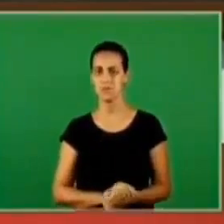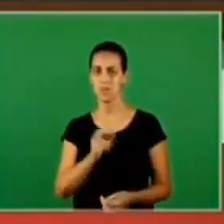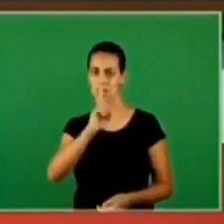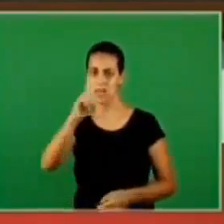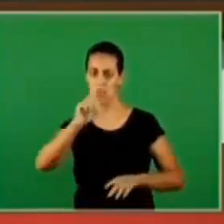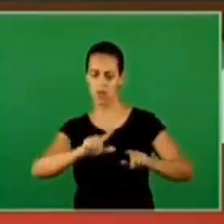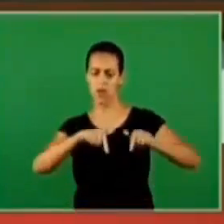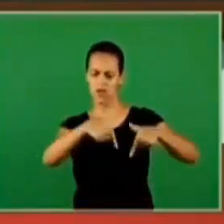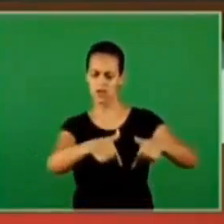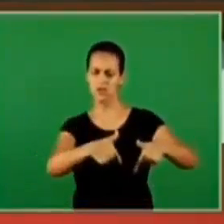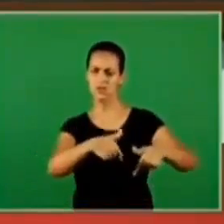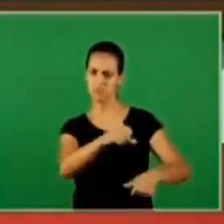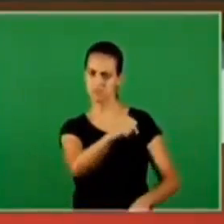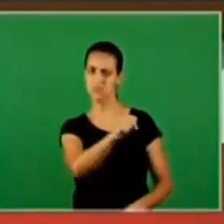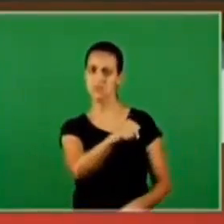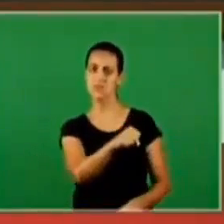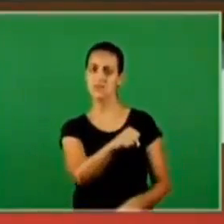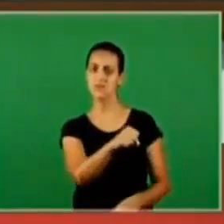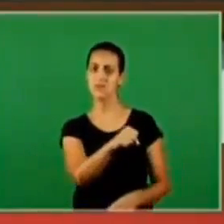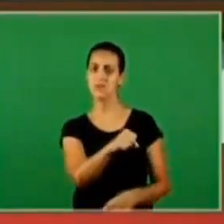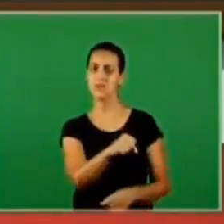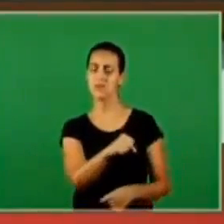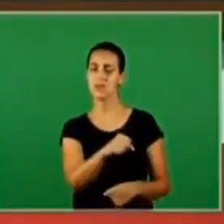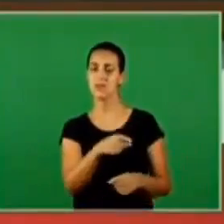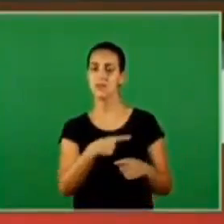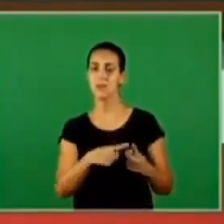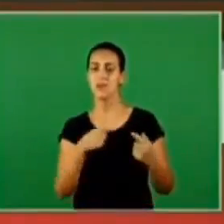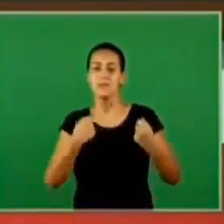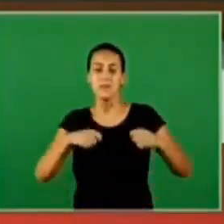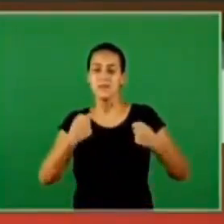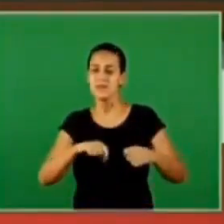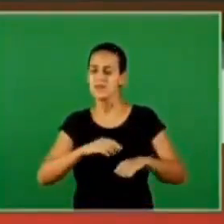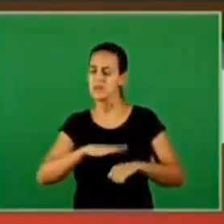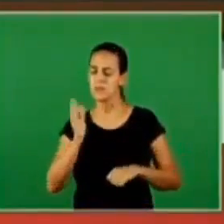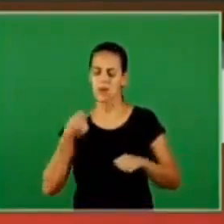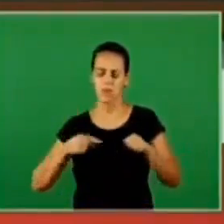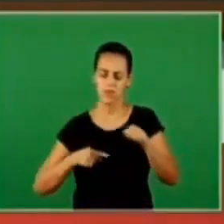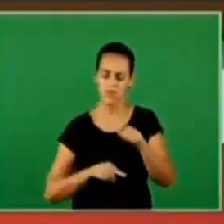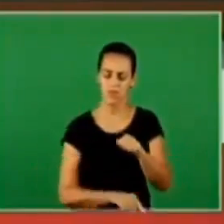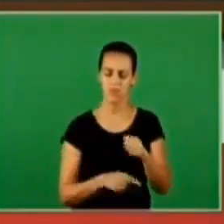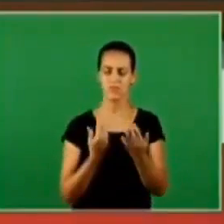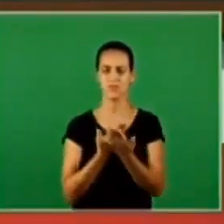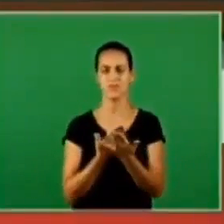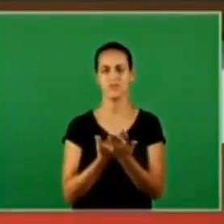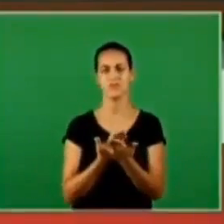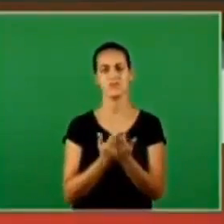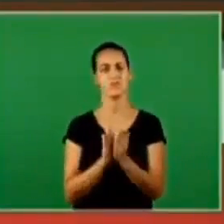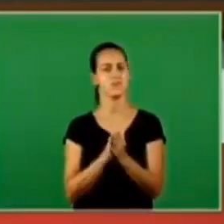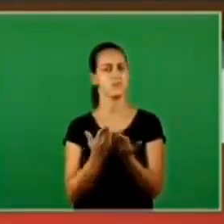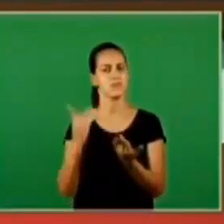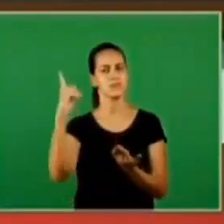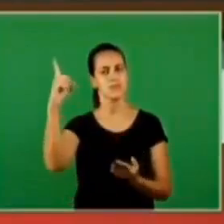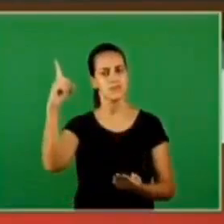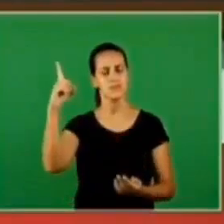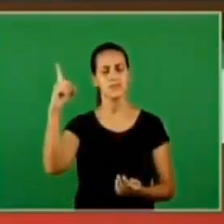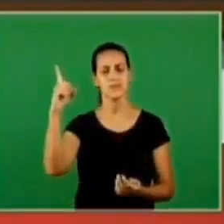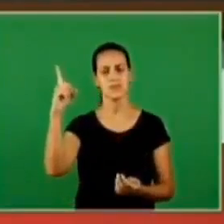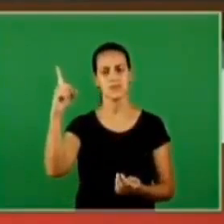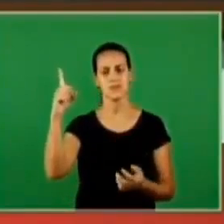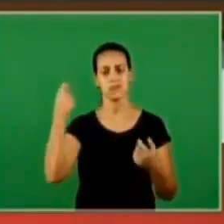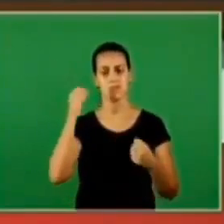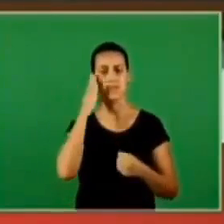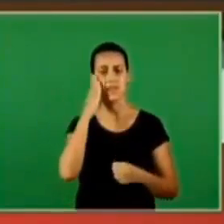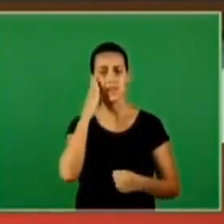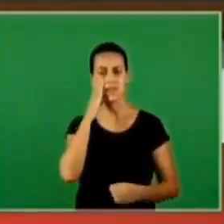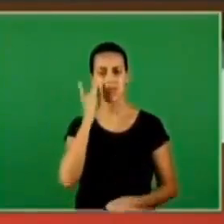what the Lord has done in their lives, in our lives, bringing us to a work of the Holy Spirit. And we have to understand